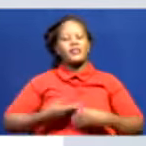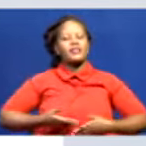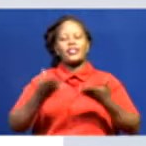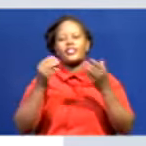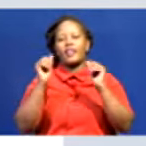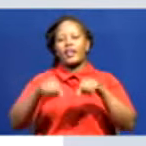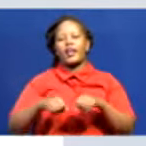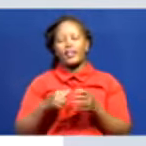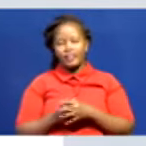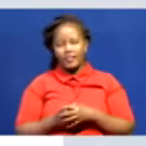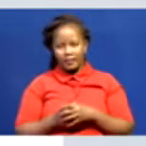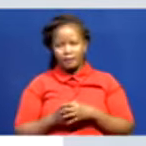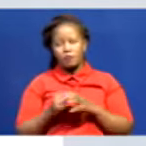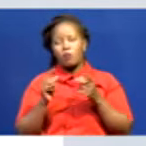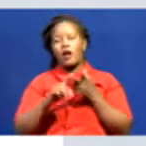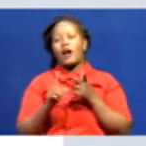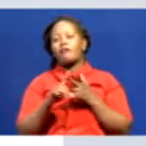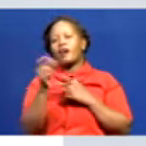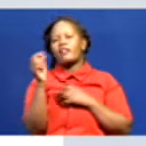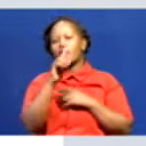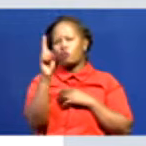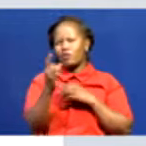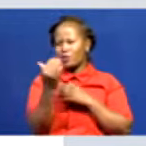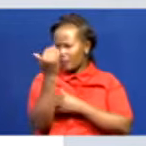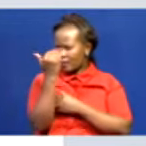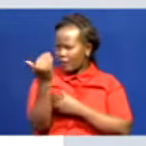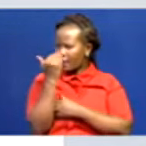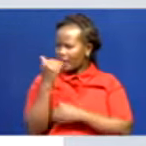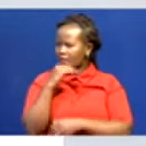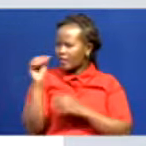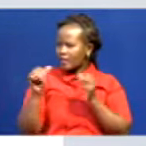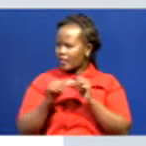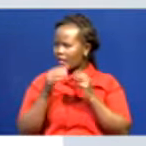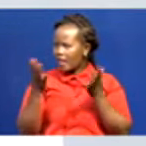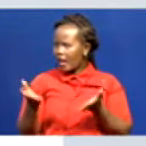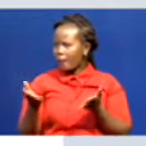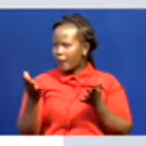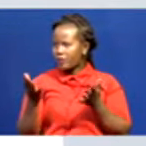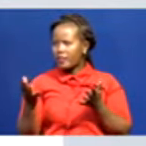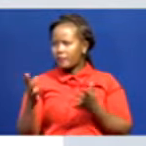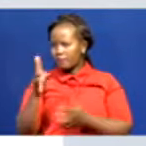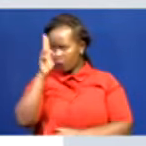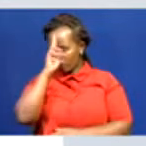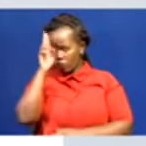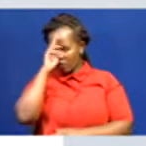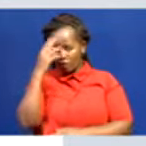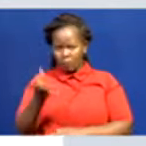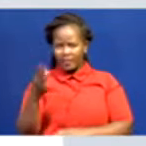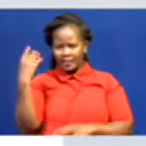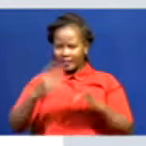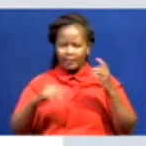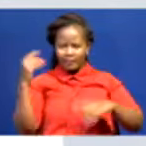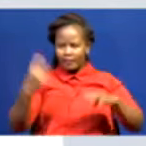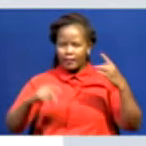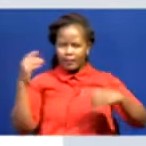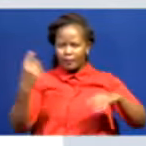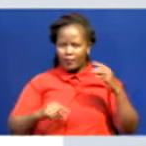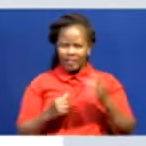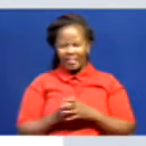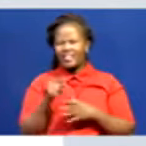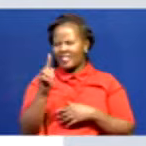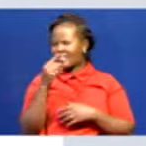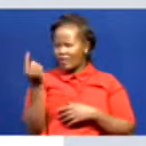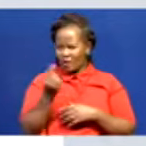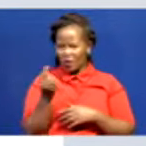you. There was another question, I believe, on police brutality. Alleged, that's